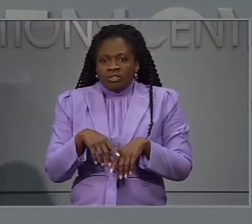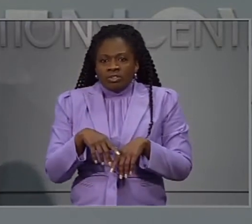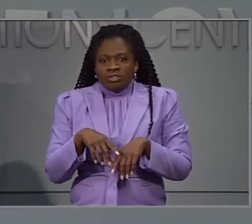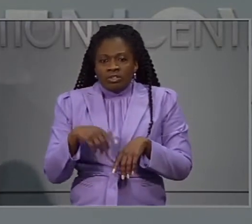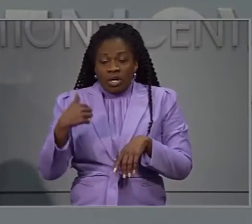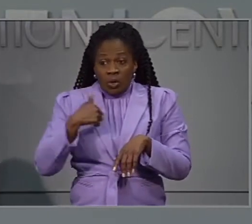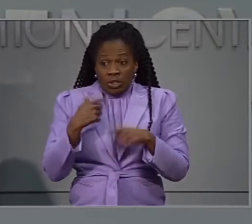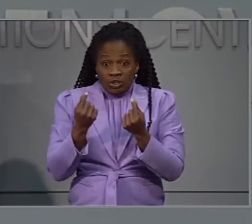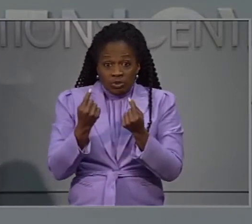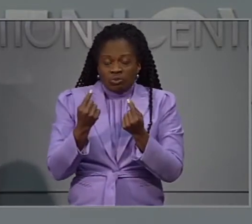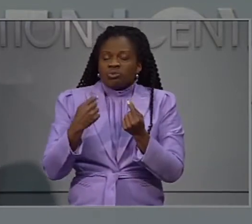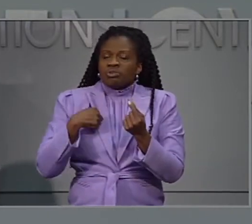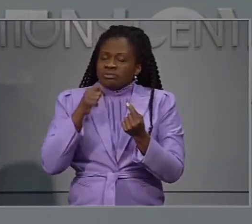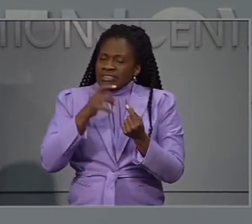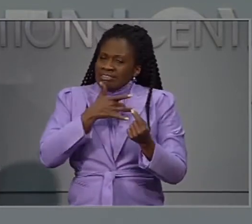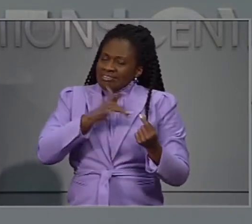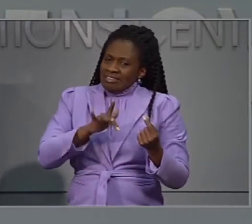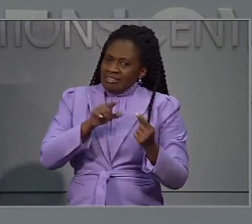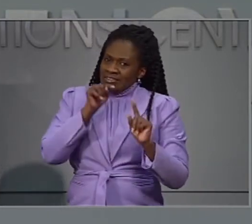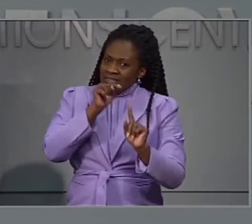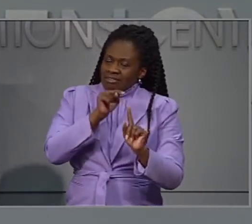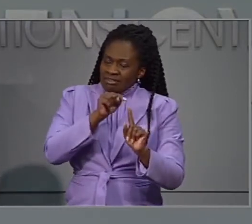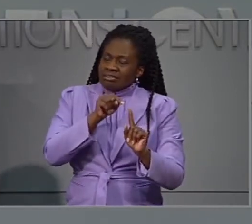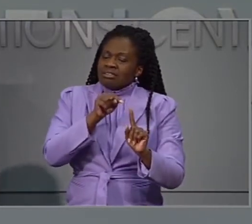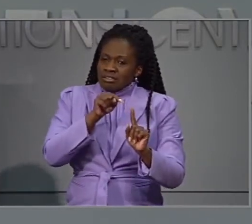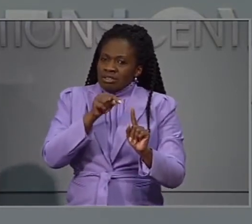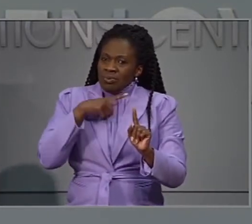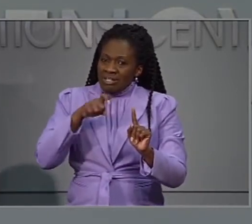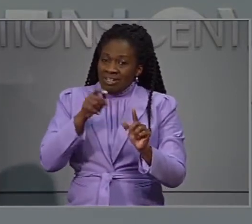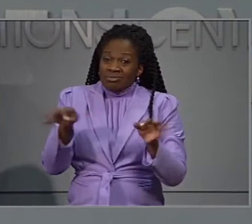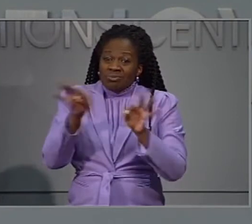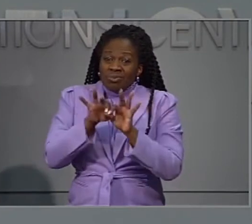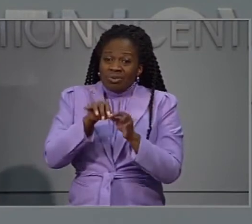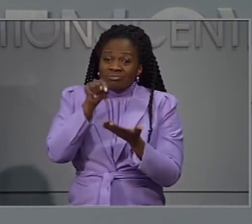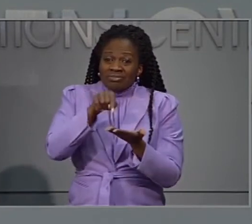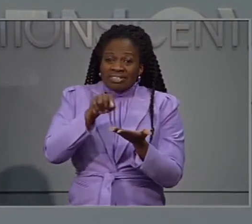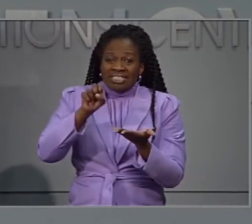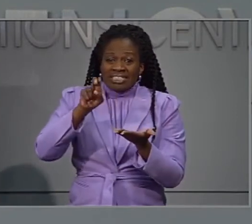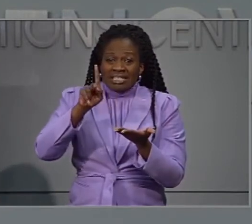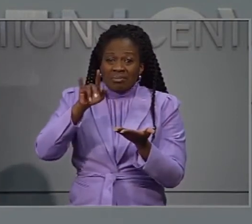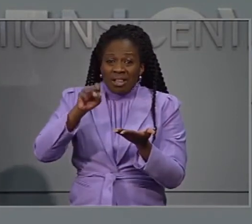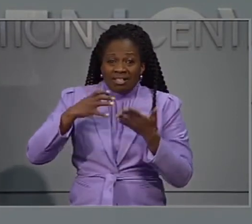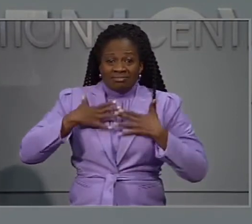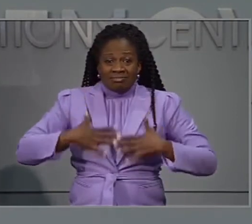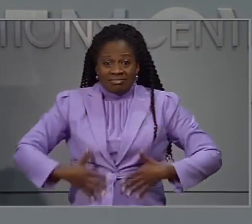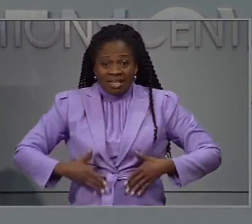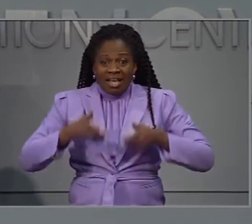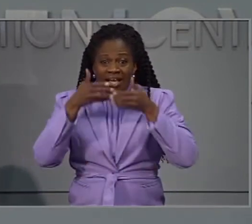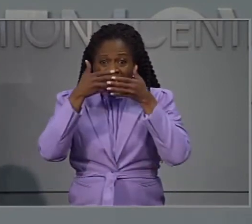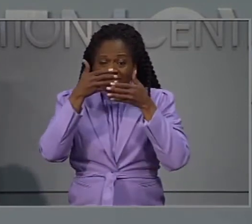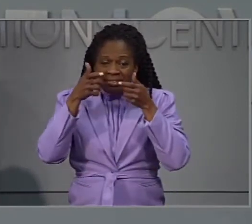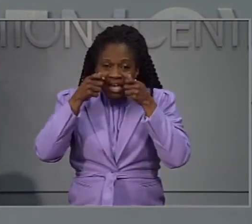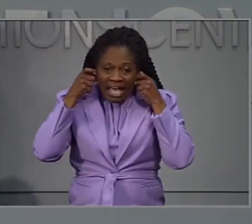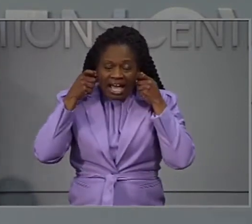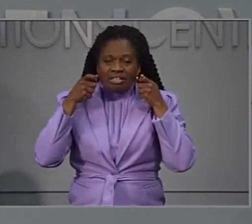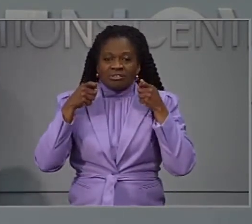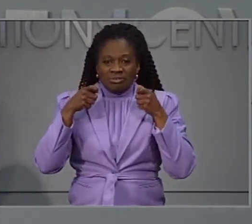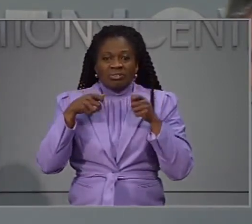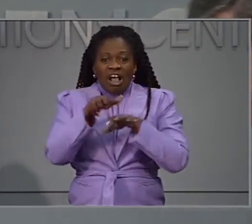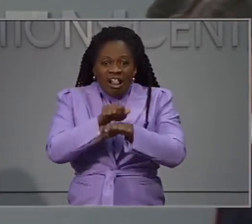as we do this, we need to be very sensitive to the fact that we need the supplies in order to be able to move forward effectively. Thank you.